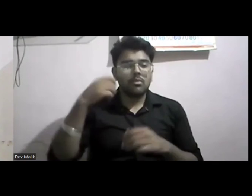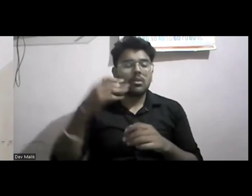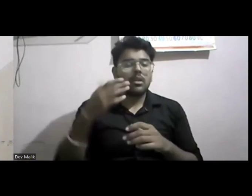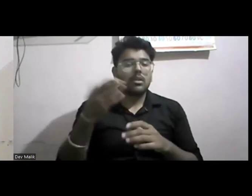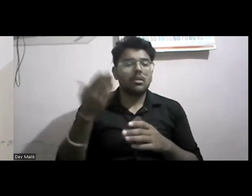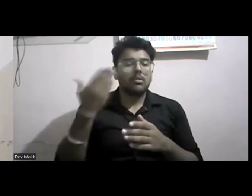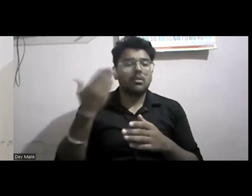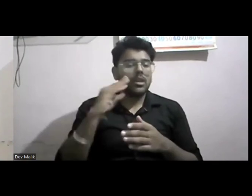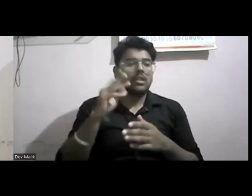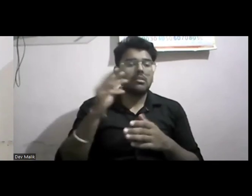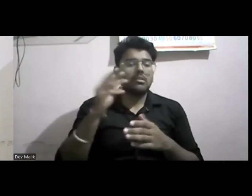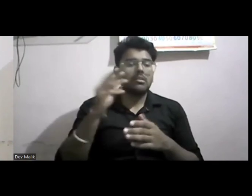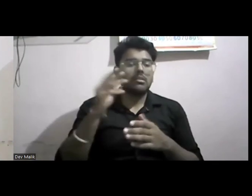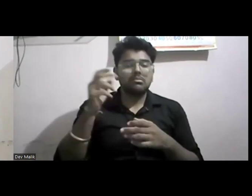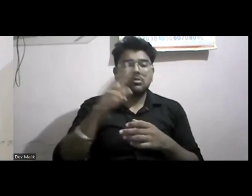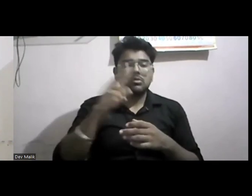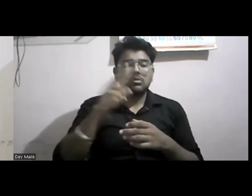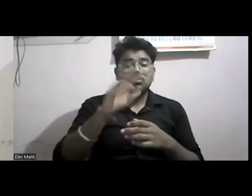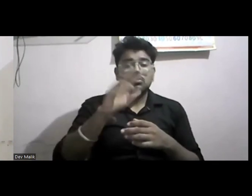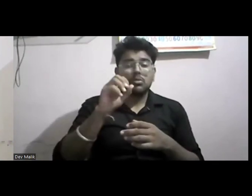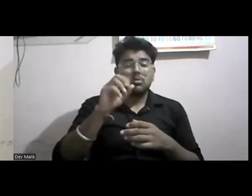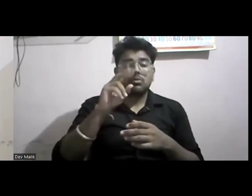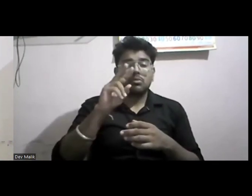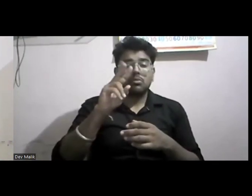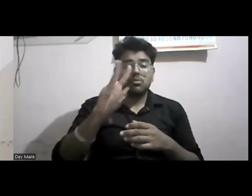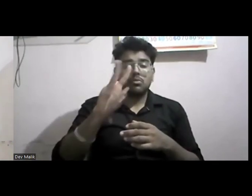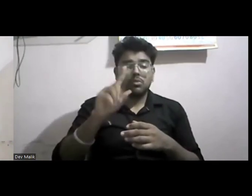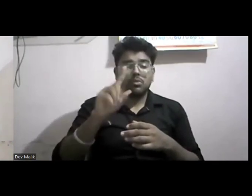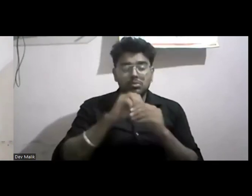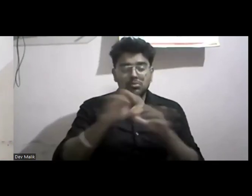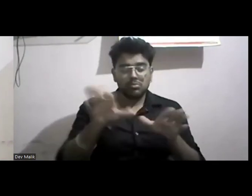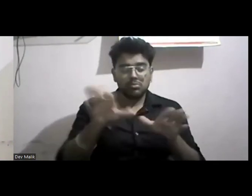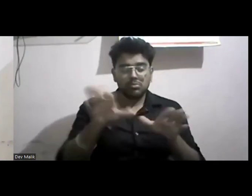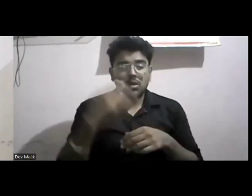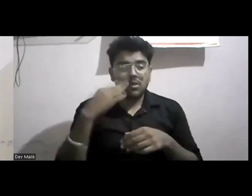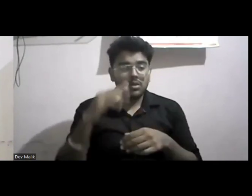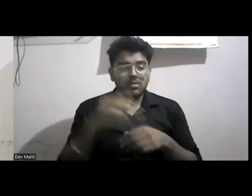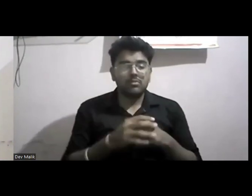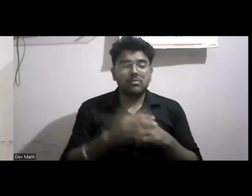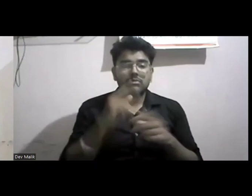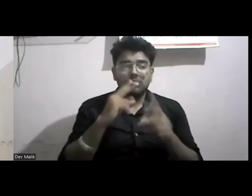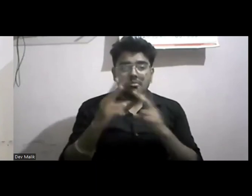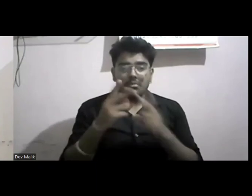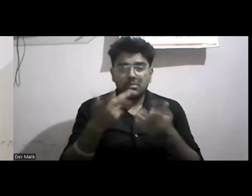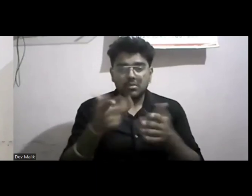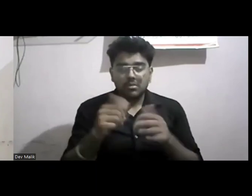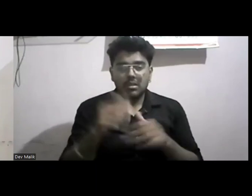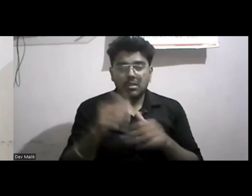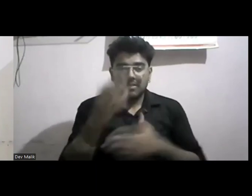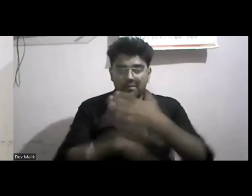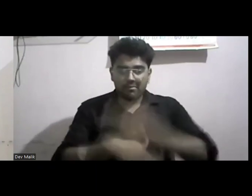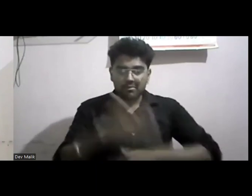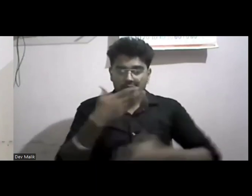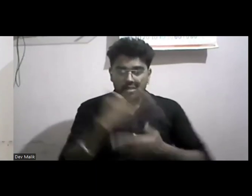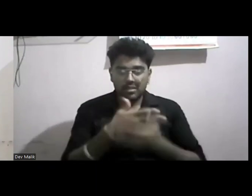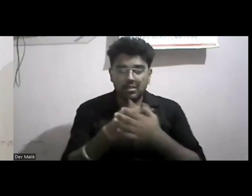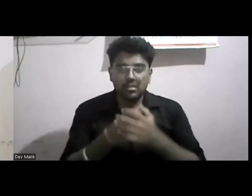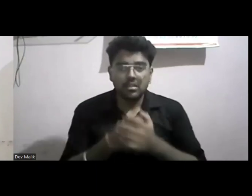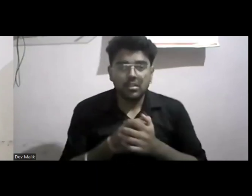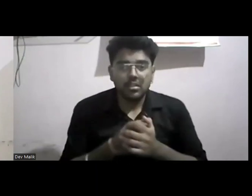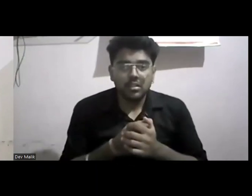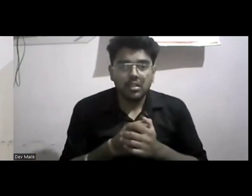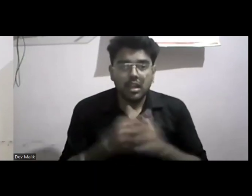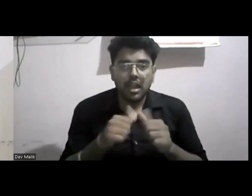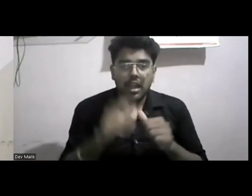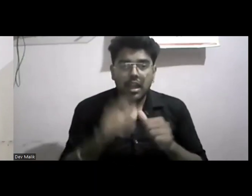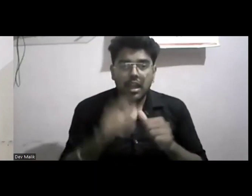2021. So the thing is that wherever we are talking about the absence of physical, absence of body